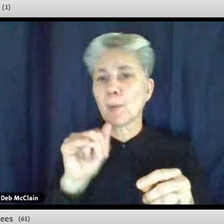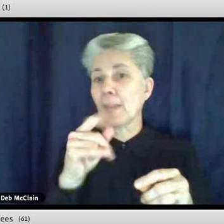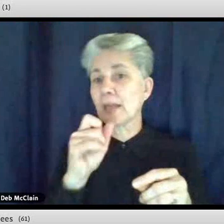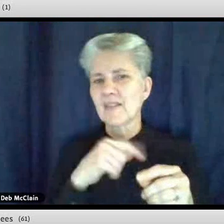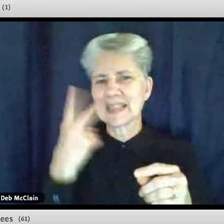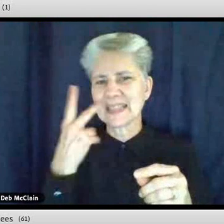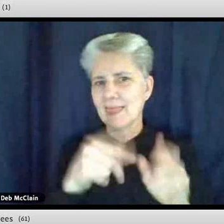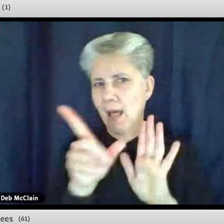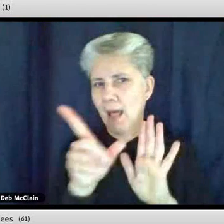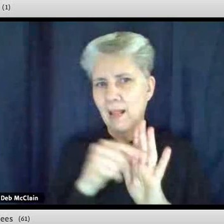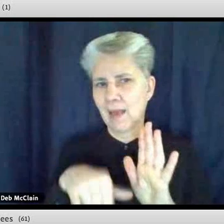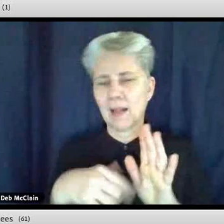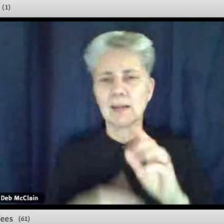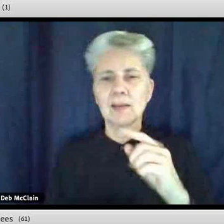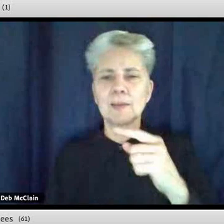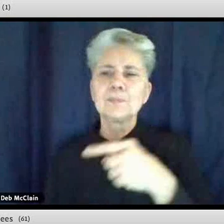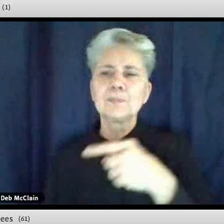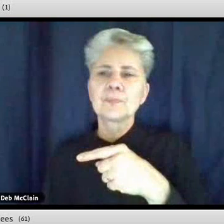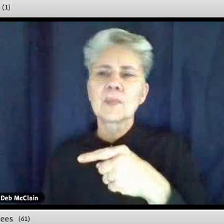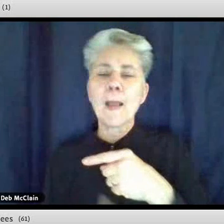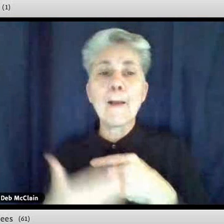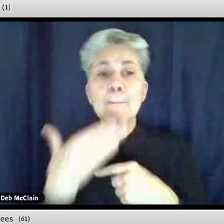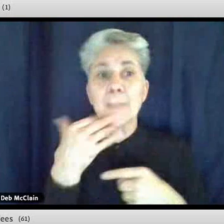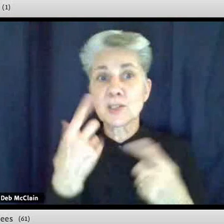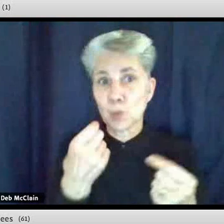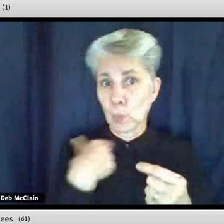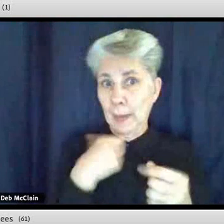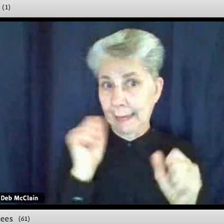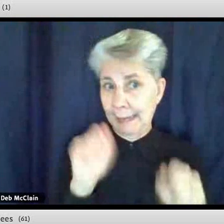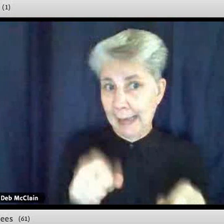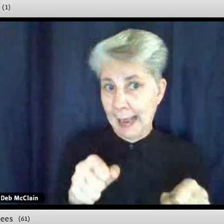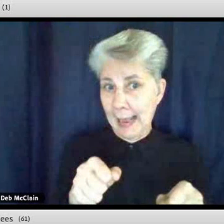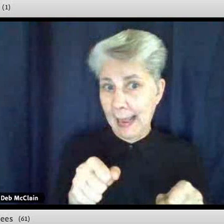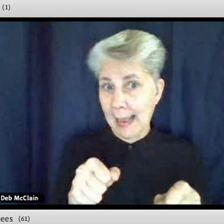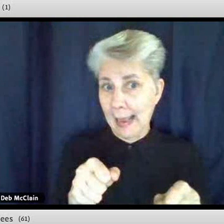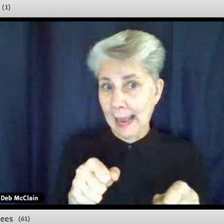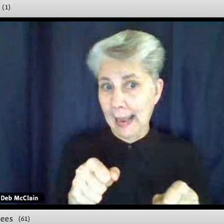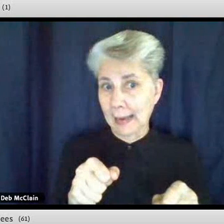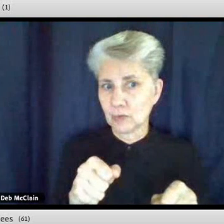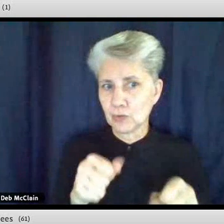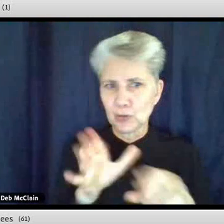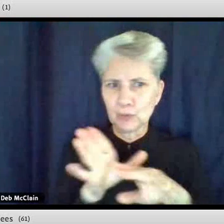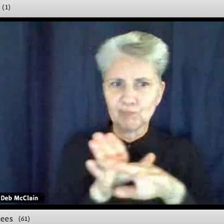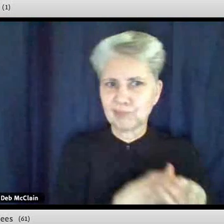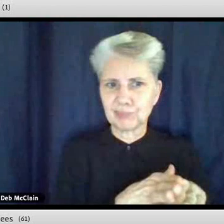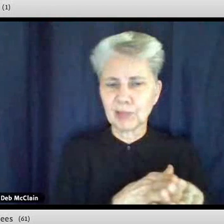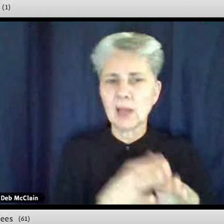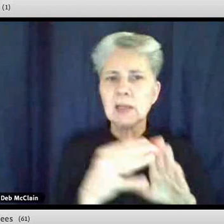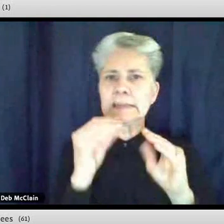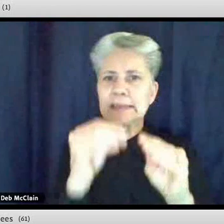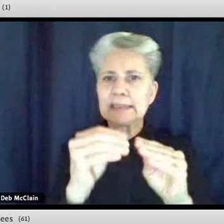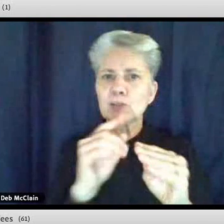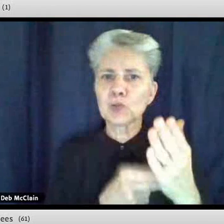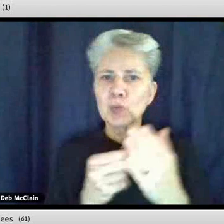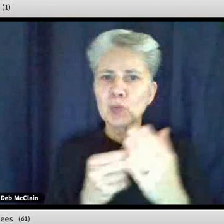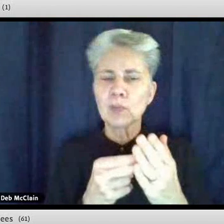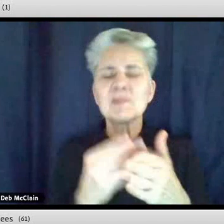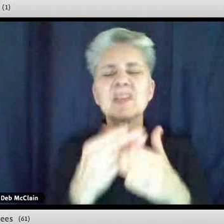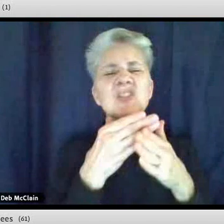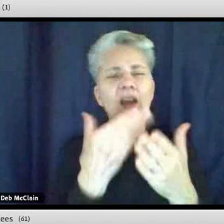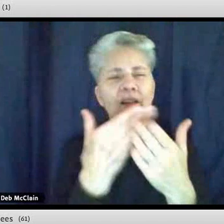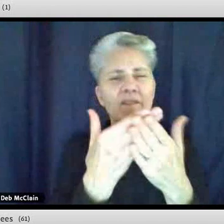And so they're supposed to put up a Mythbusters page, but I haven't seen it come out yet. The best thing we can do to combat a